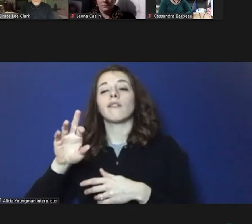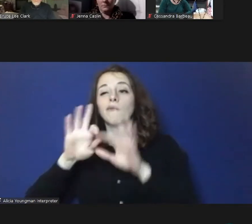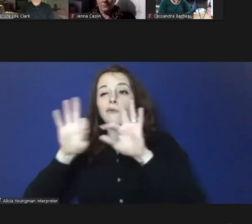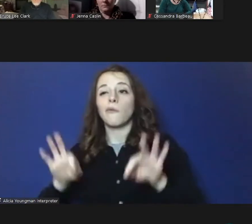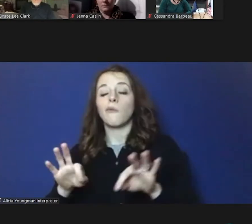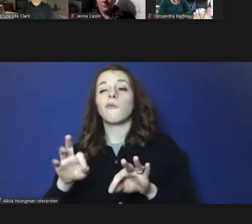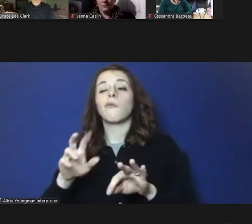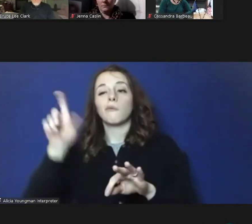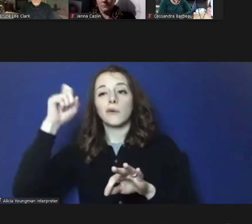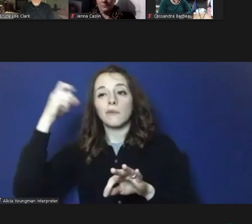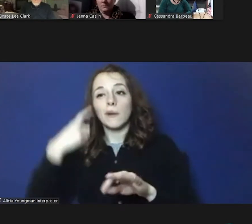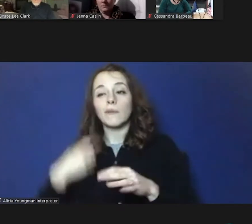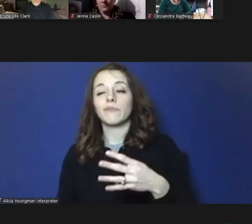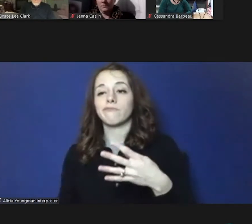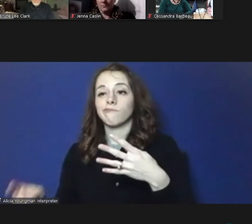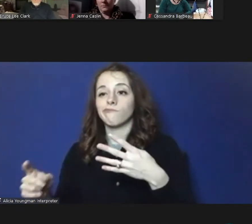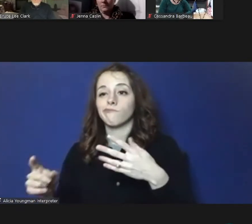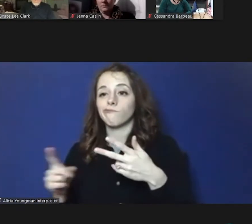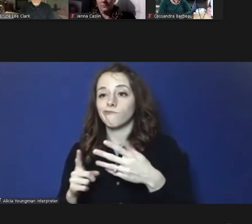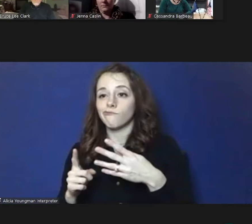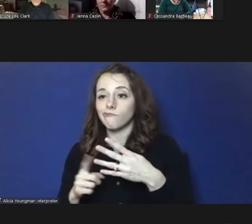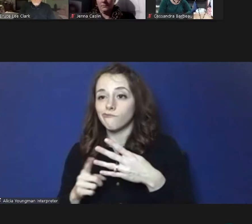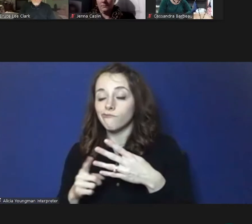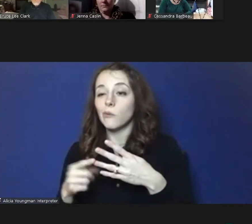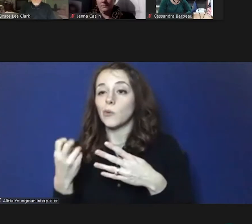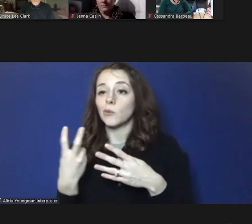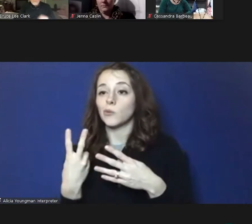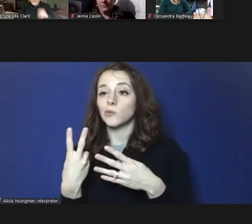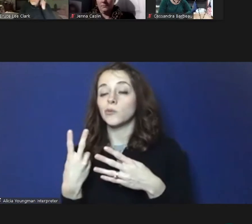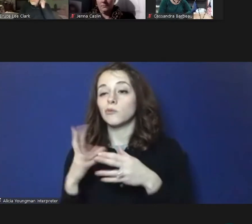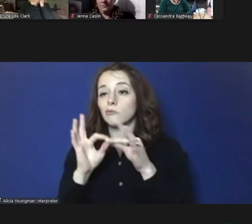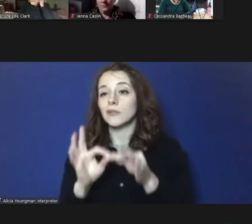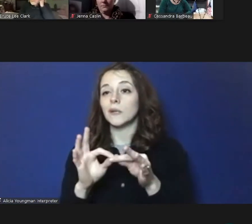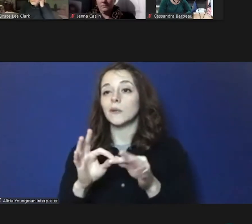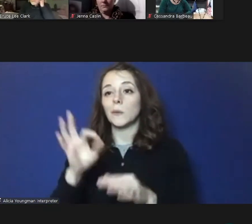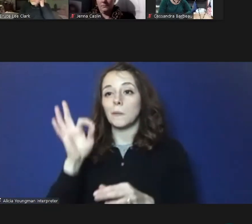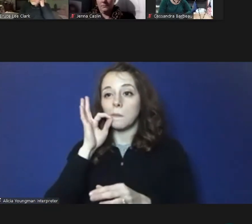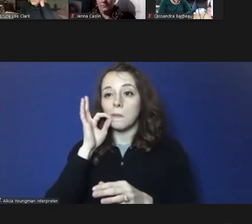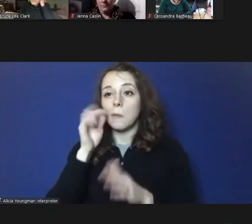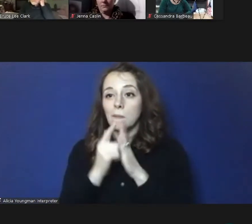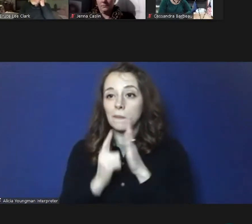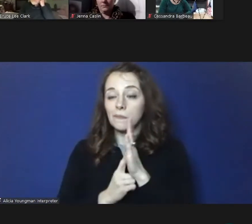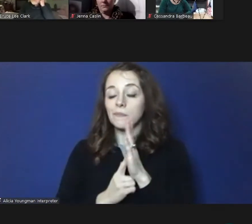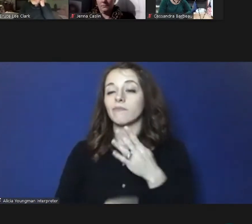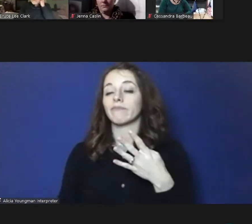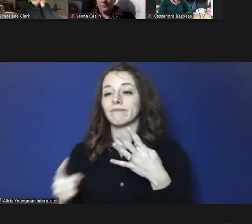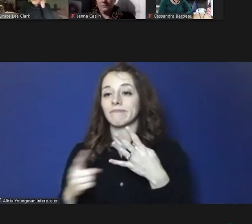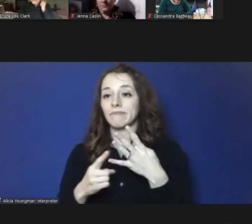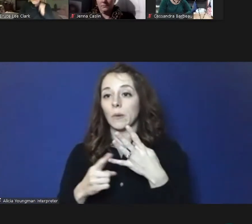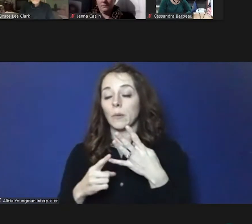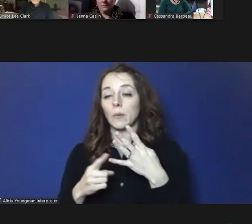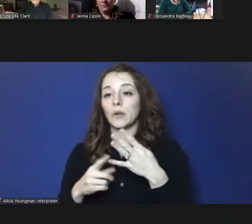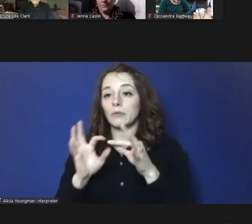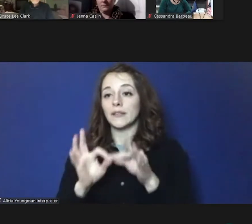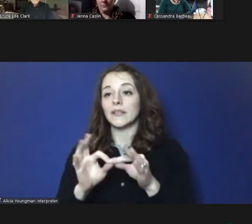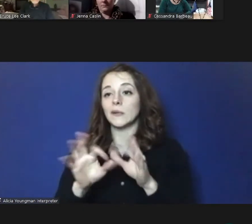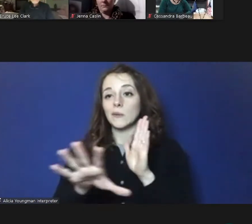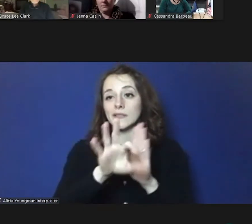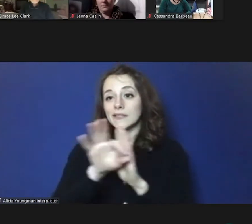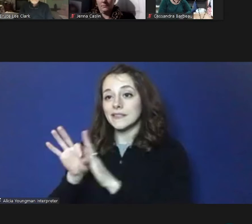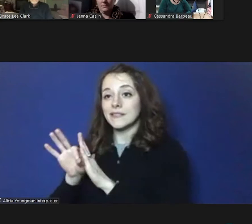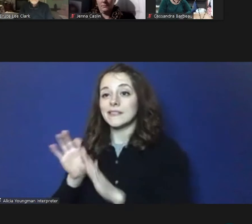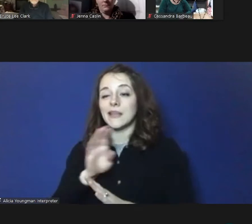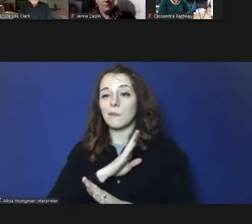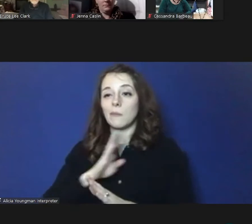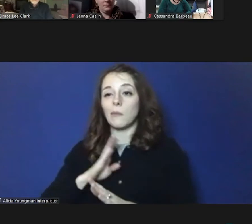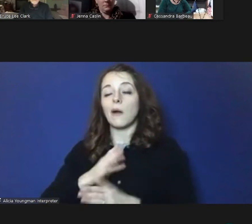There are 2 articles related to cannabis legalization. There is 1 article related to select board compensation,